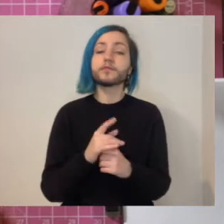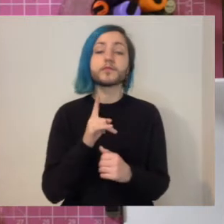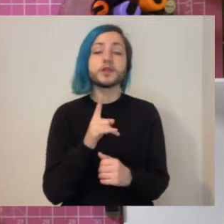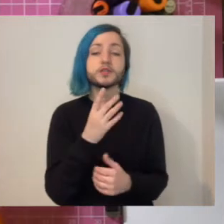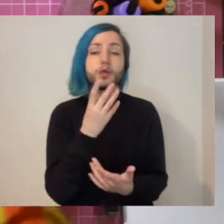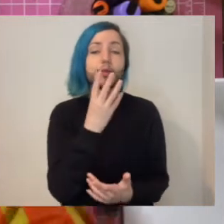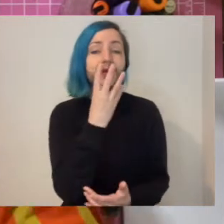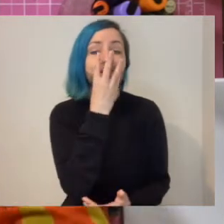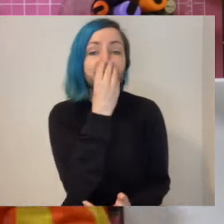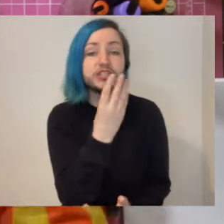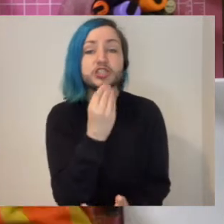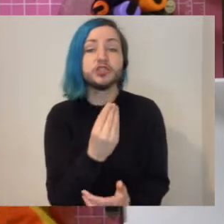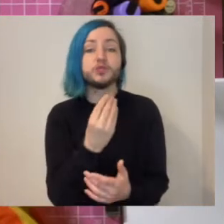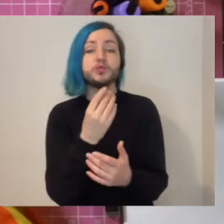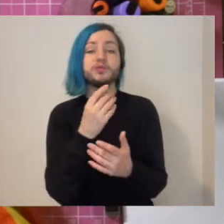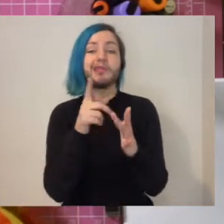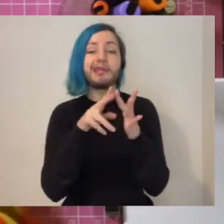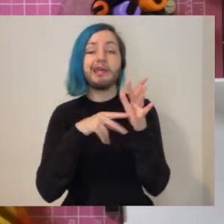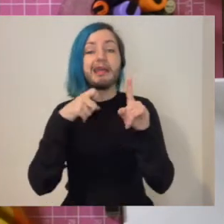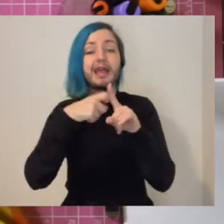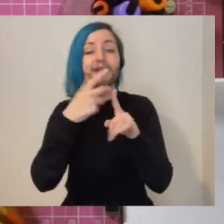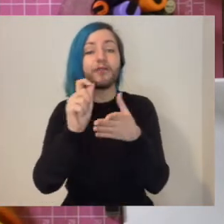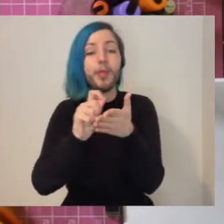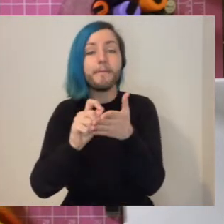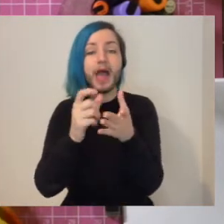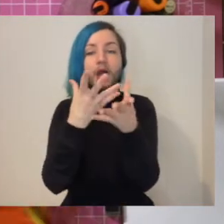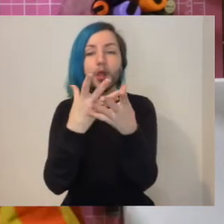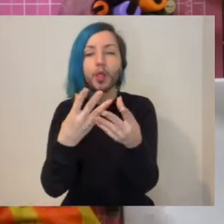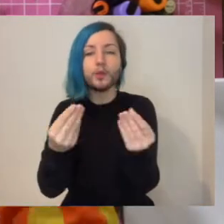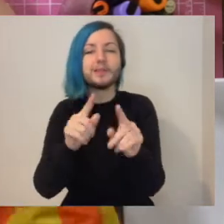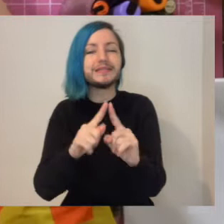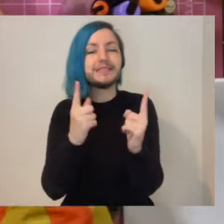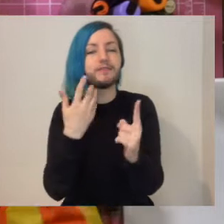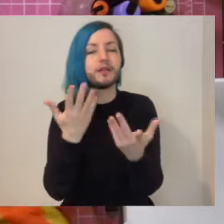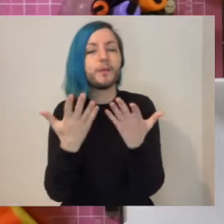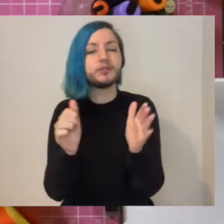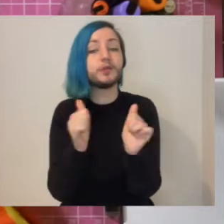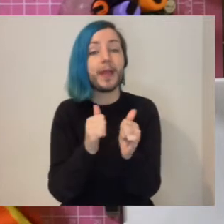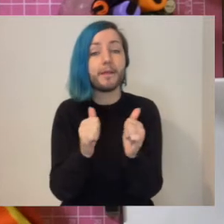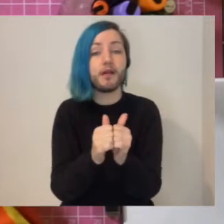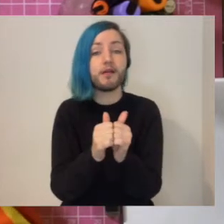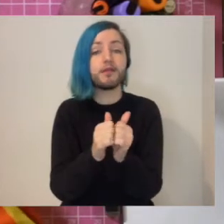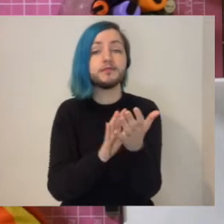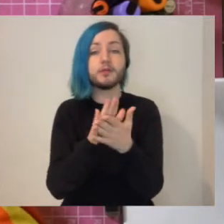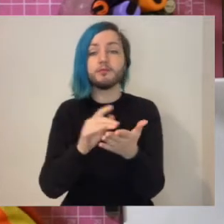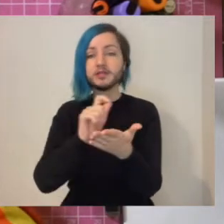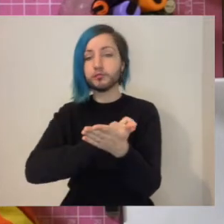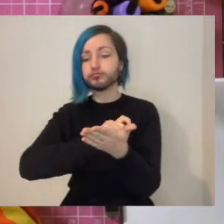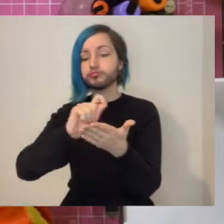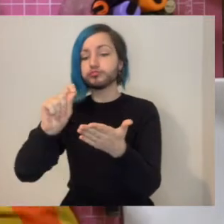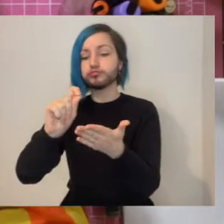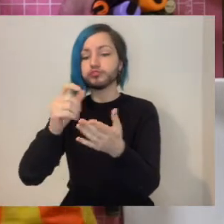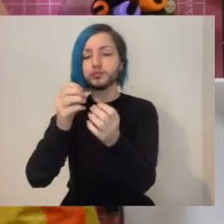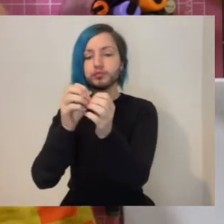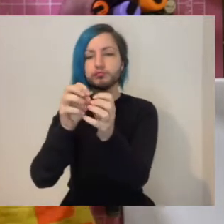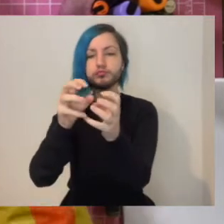so the tissue will bleed differently to the note paper, and that is